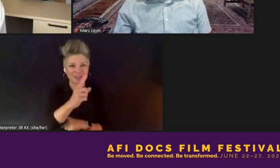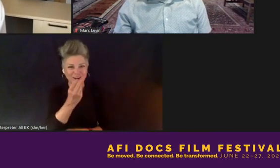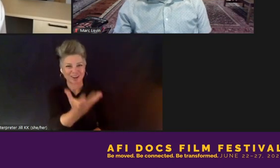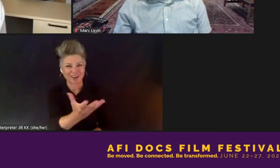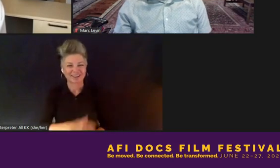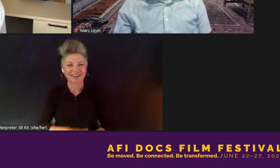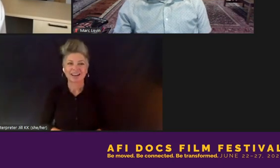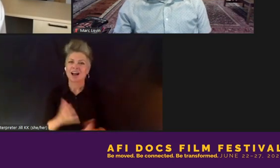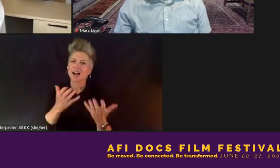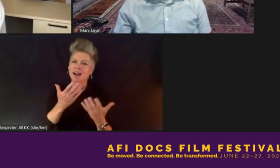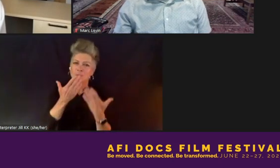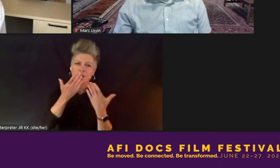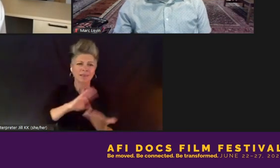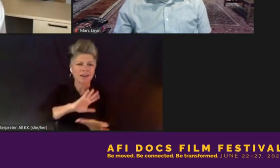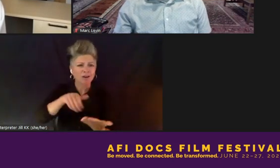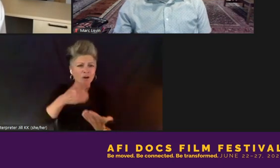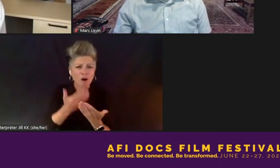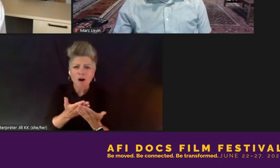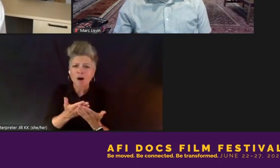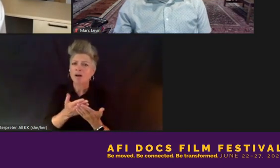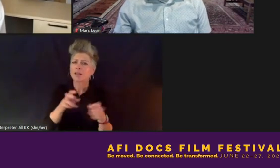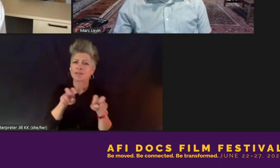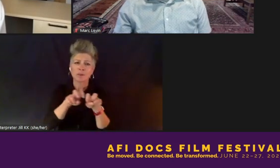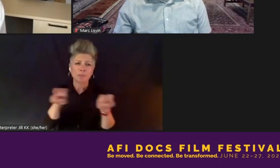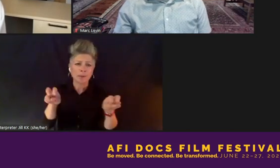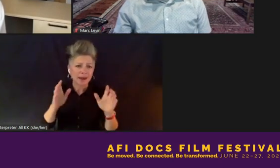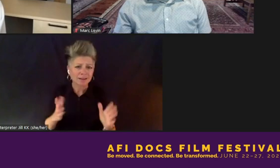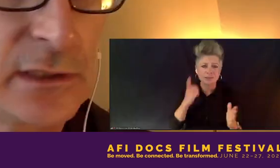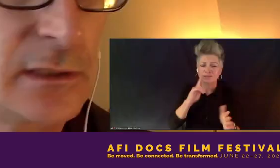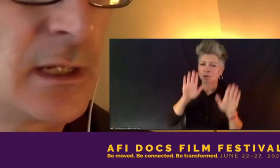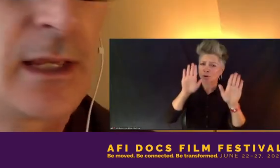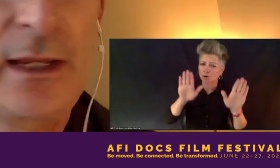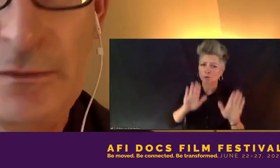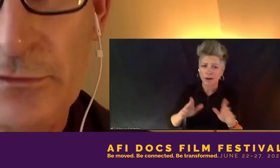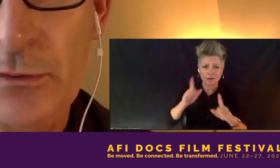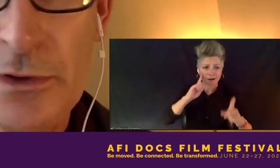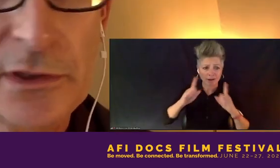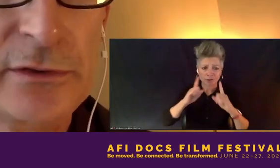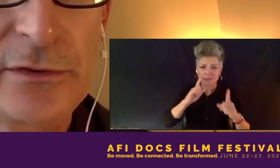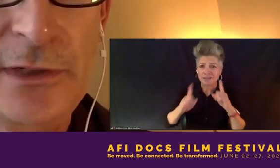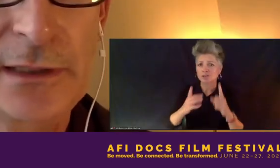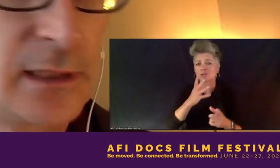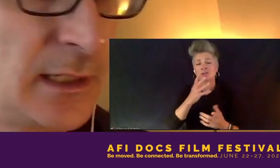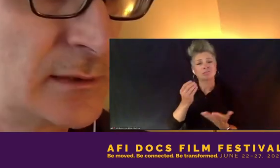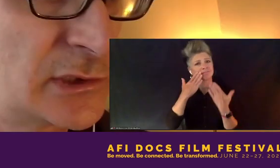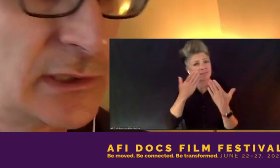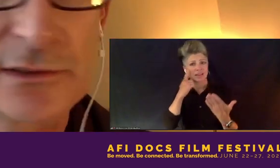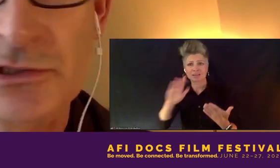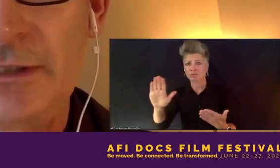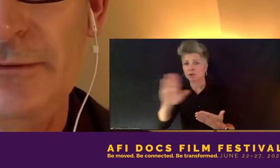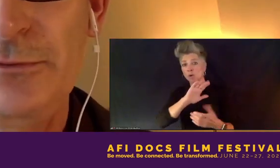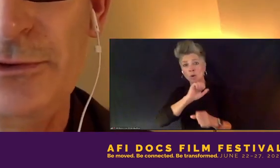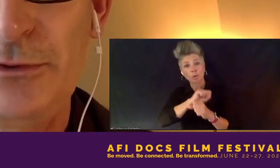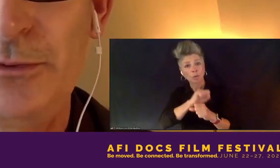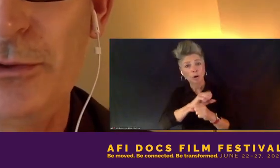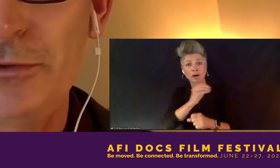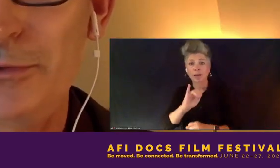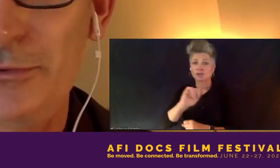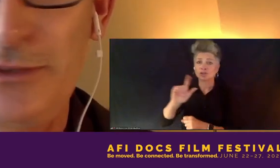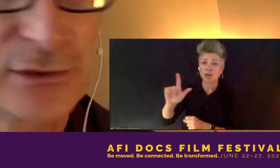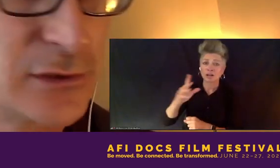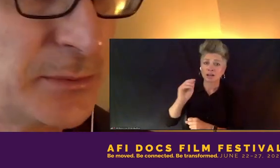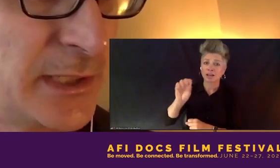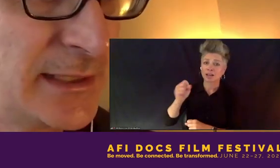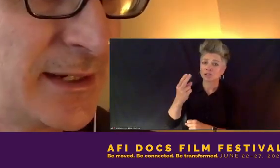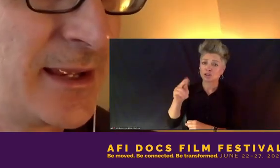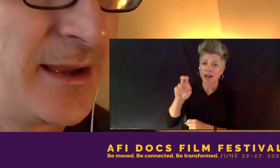Sarah, Dale, Abby, Mark, and Sonia for a great conversation and for the work you're doing. And Jill and Shannon for the great work